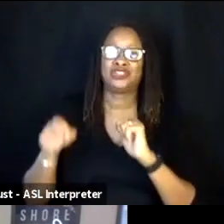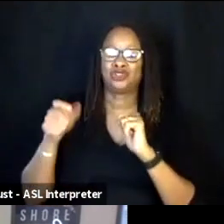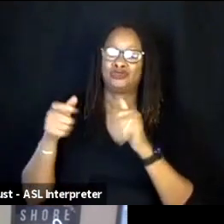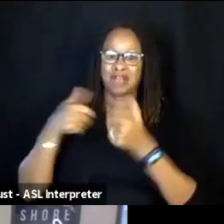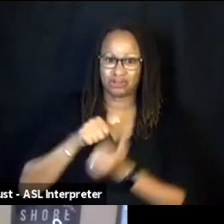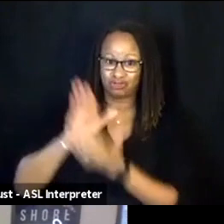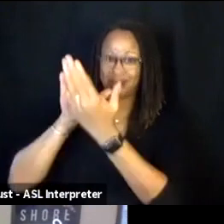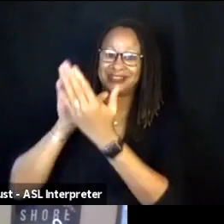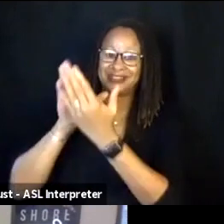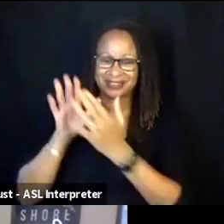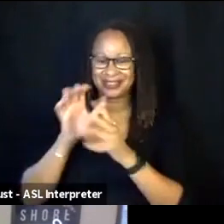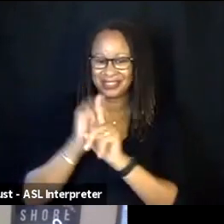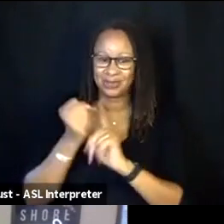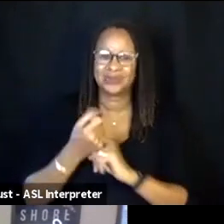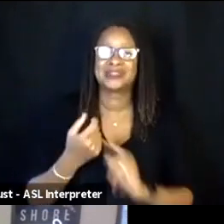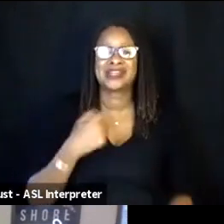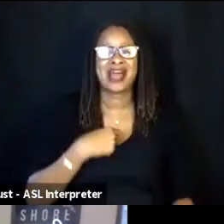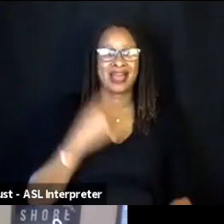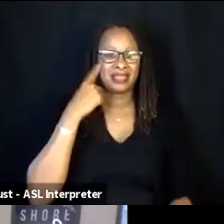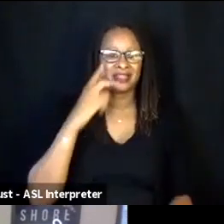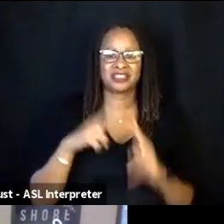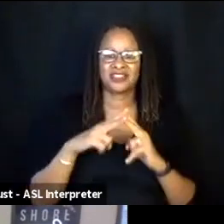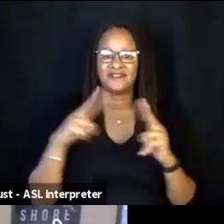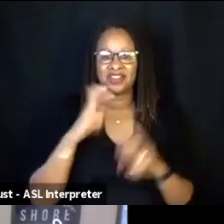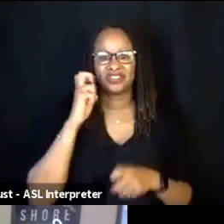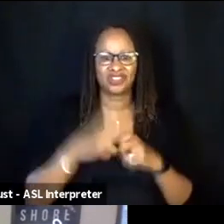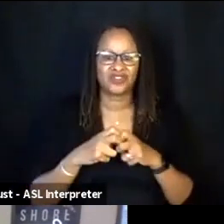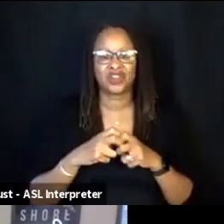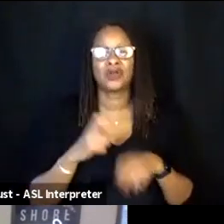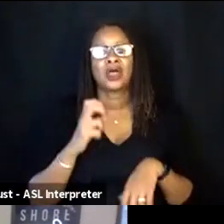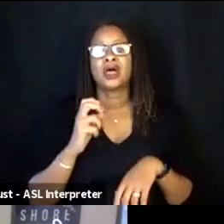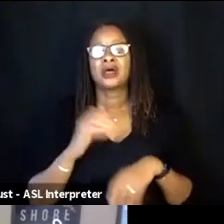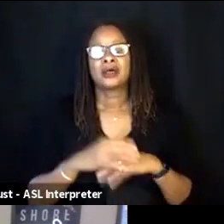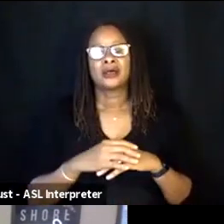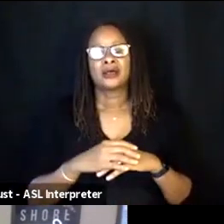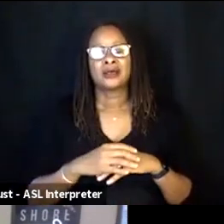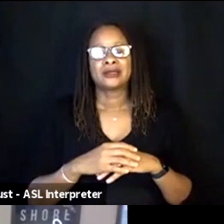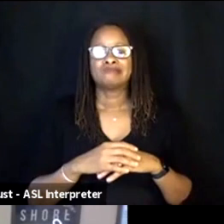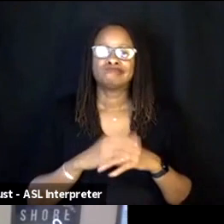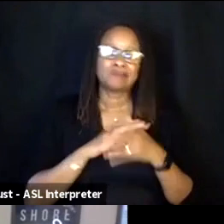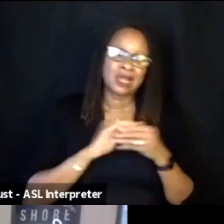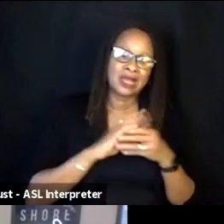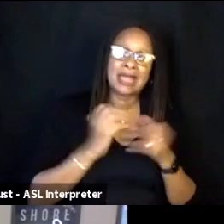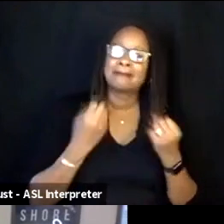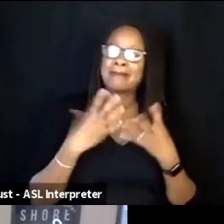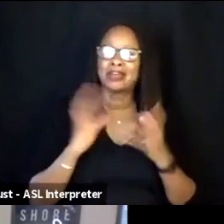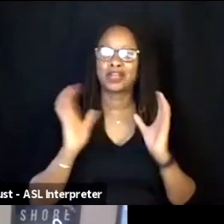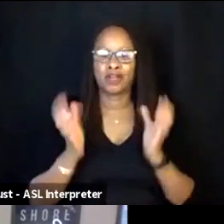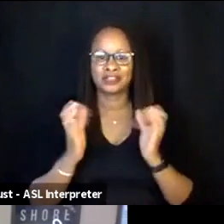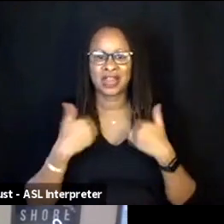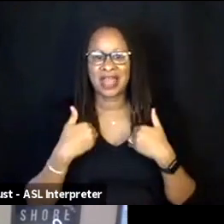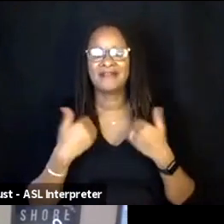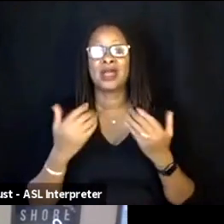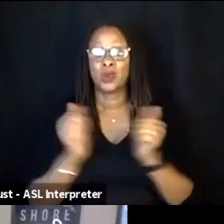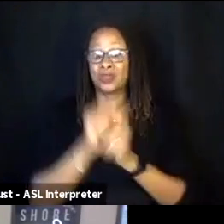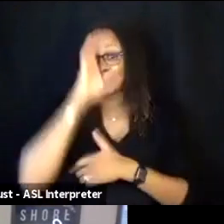think that it's very difficult in many, anecdotally in many conversations that I've had just with my